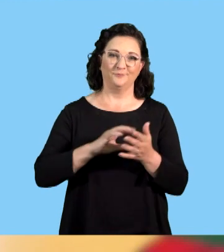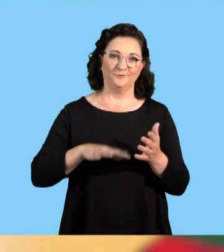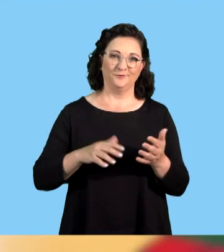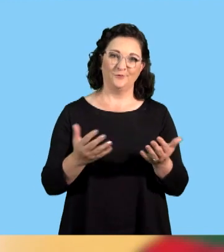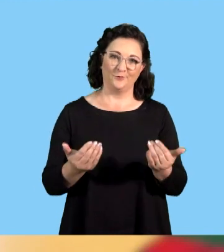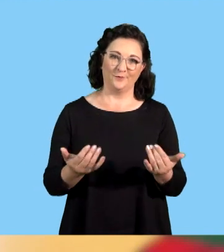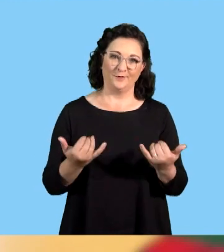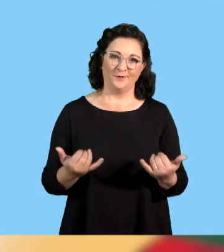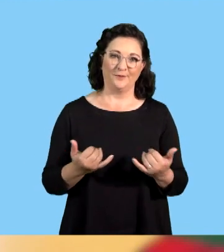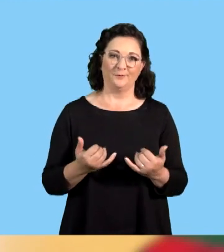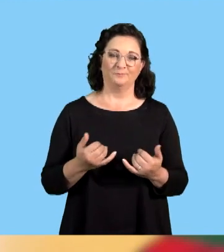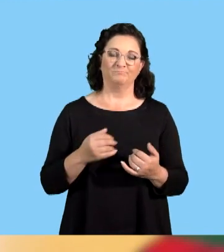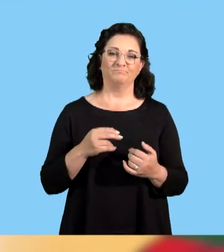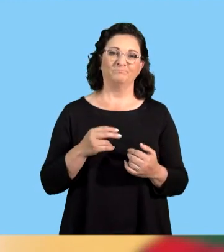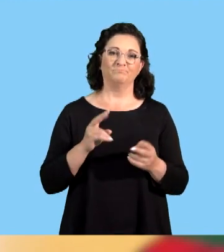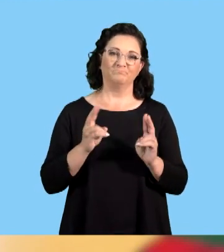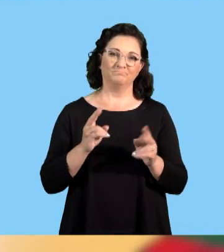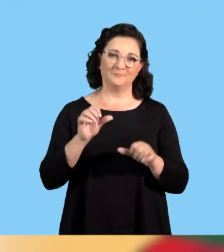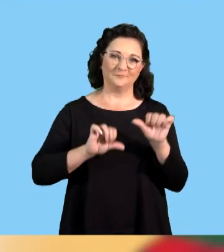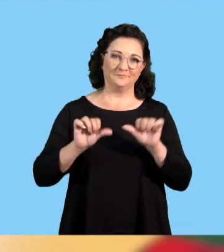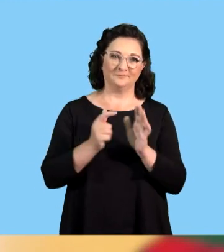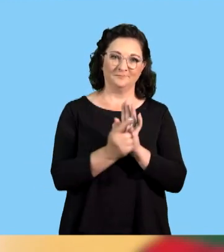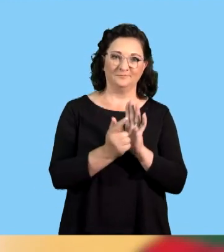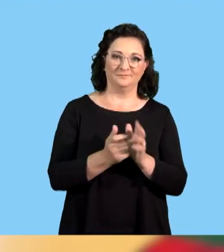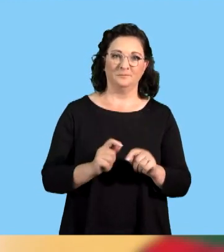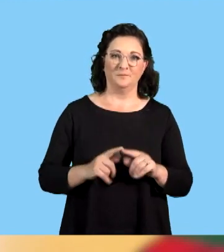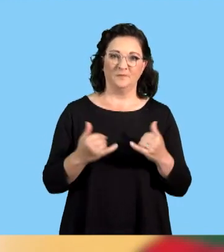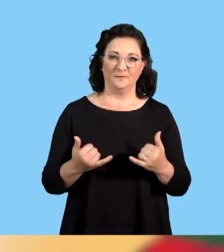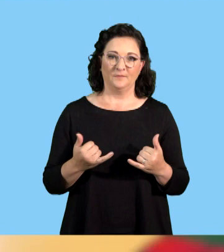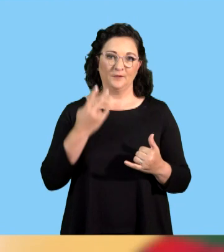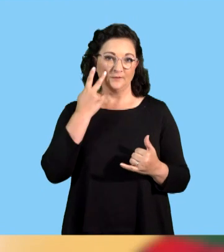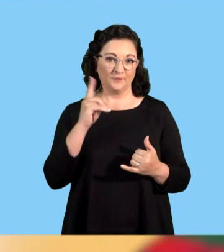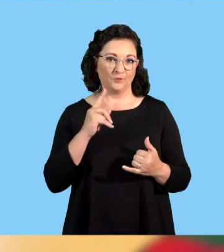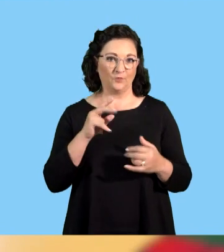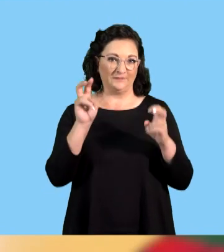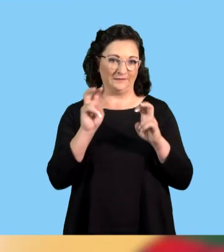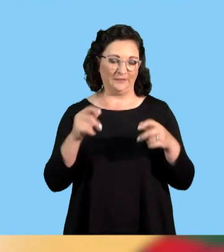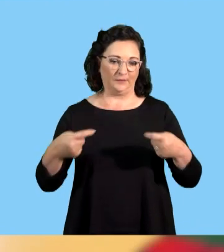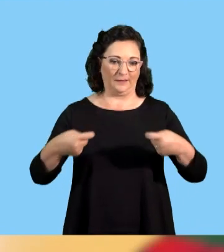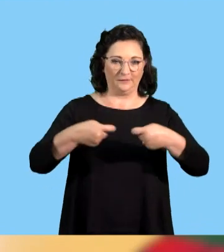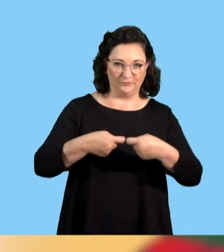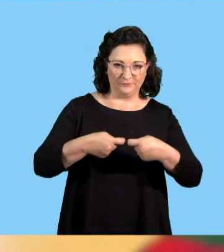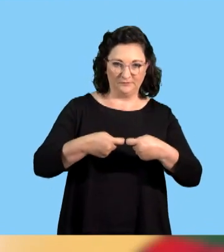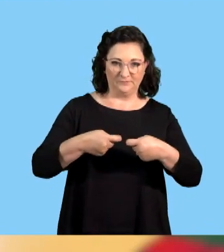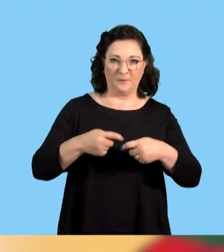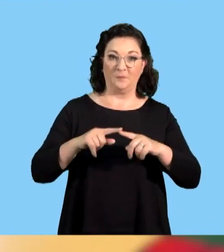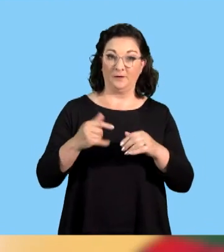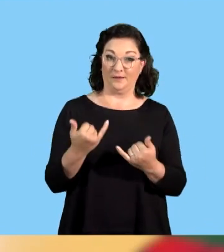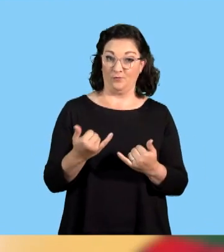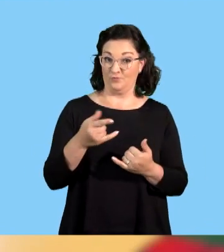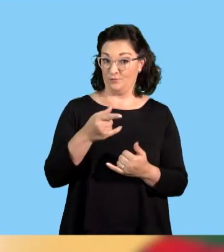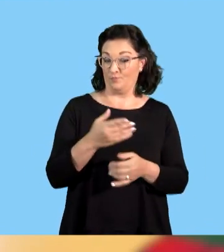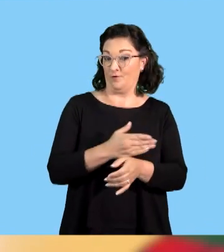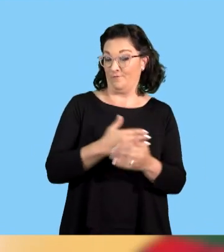Hello learners and welcome to your natural sciences lesson. So today we're going to be dealing with the effects of electric current. But before we